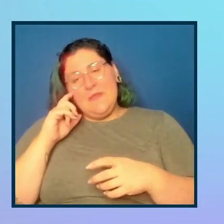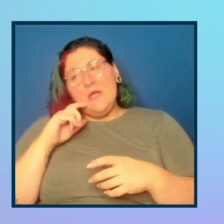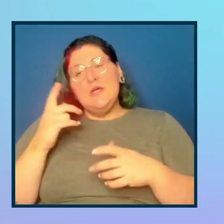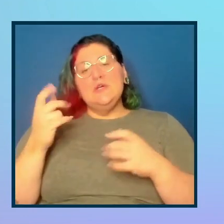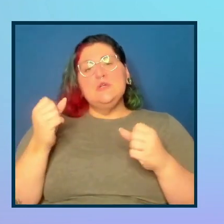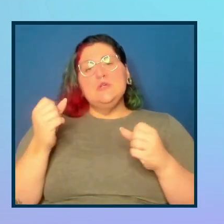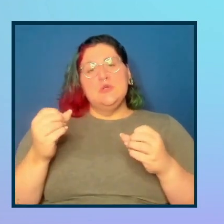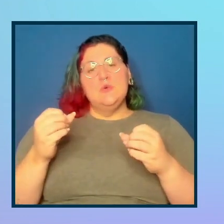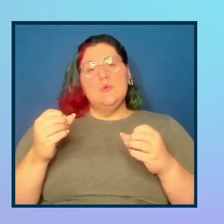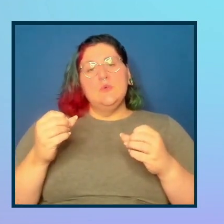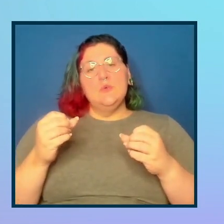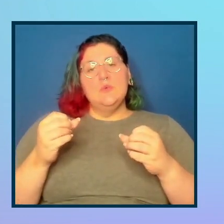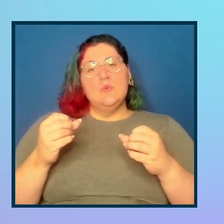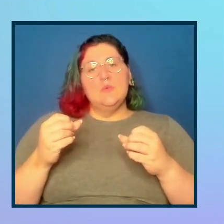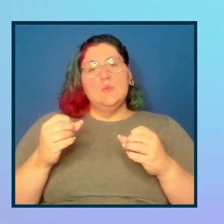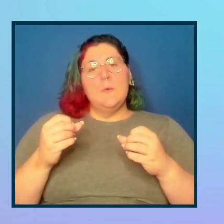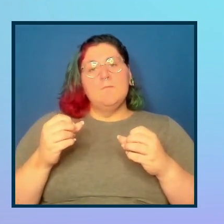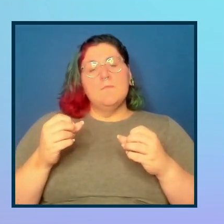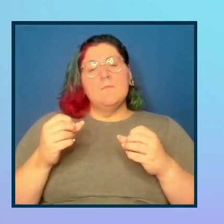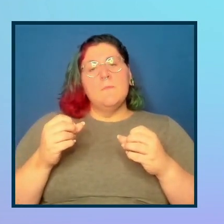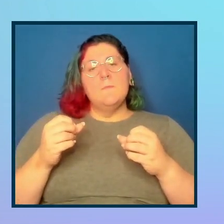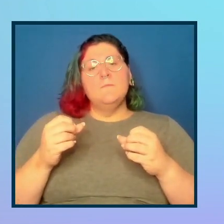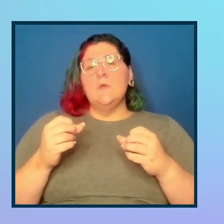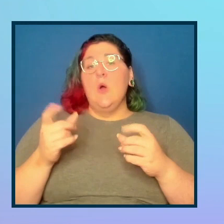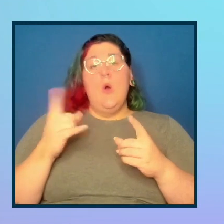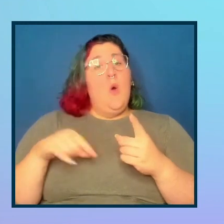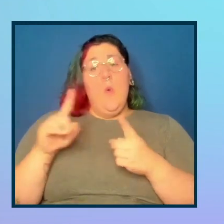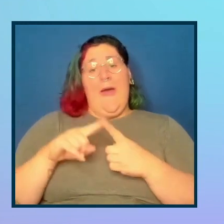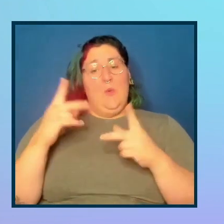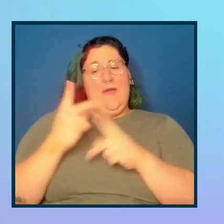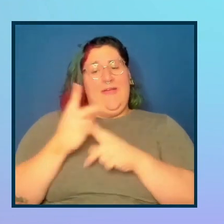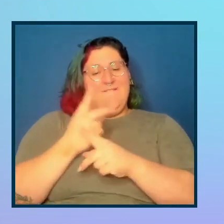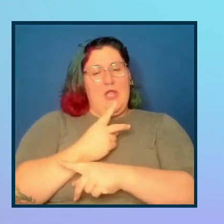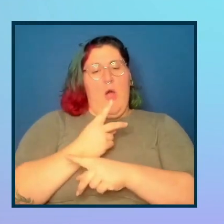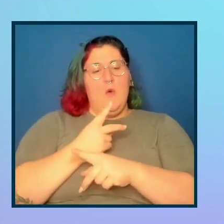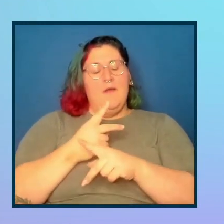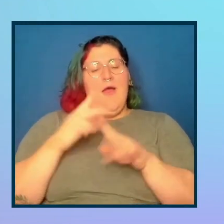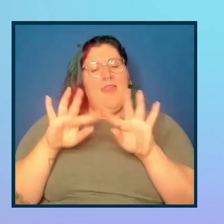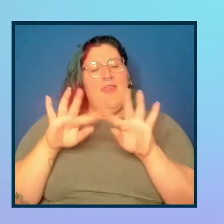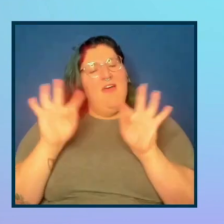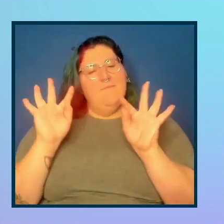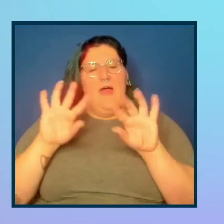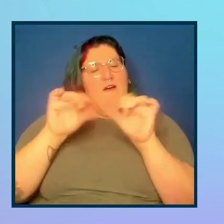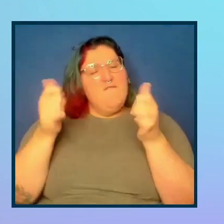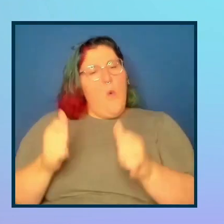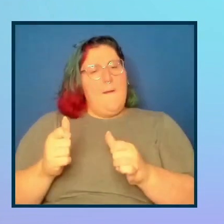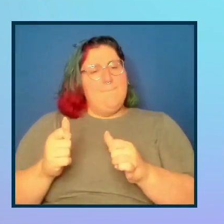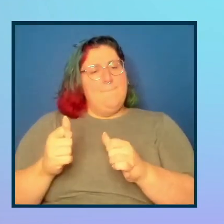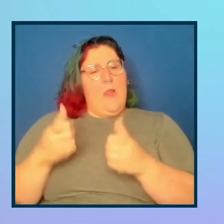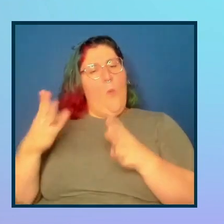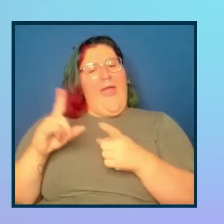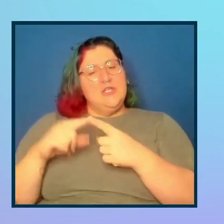so the headsets aren't bulky, it's really easy to use, it's quite seamless, like what we have for the web or for